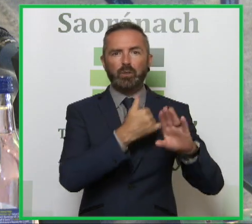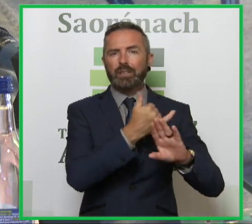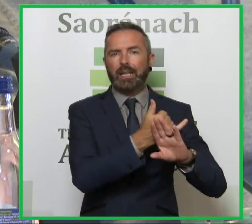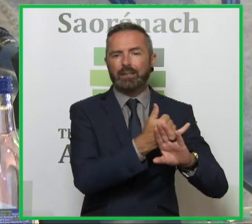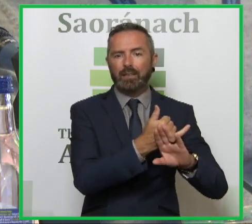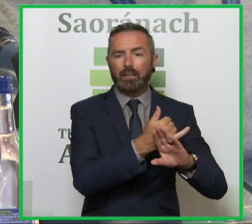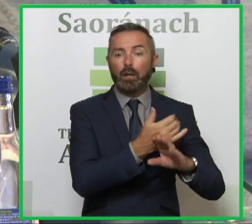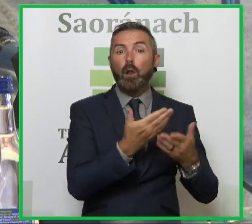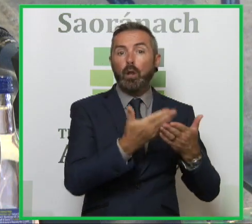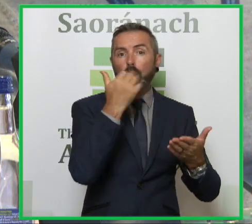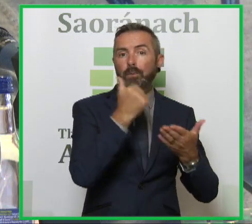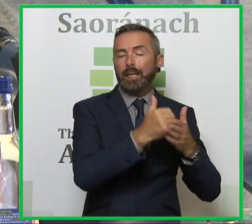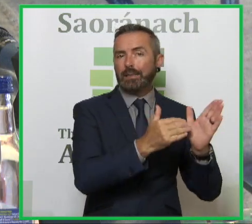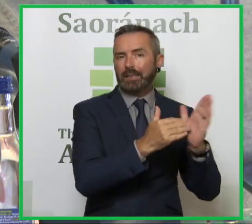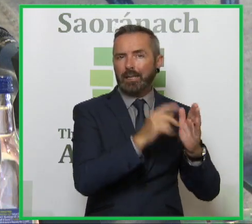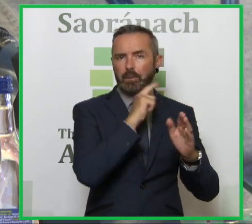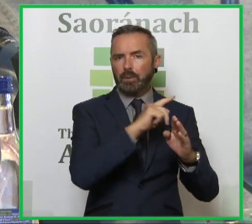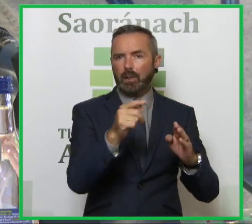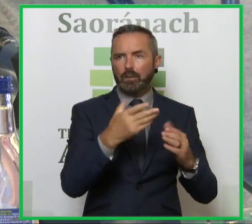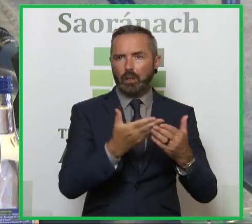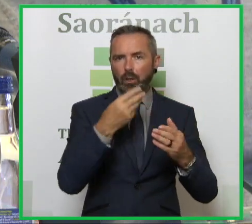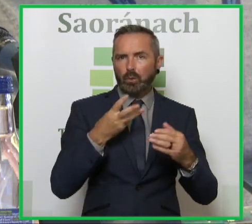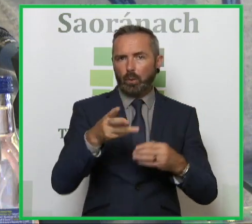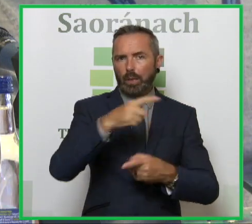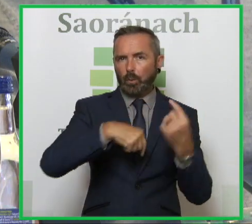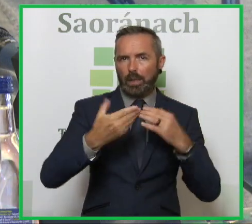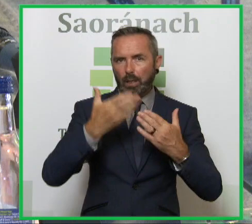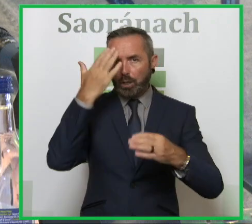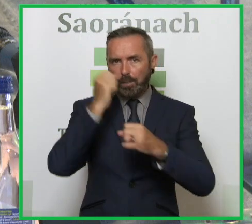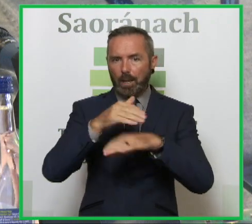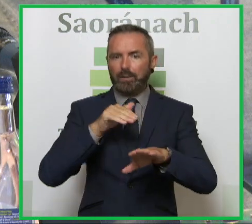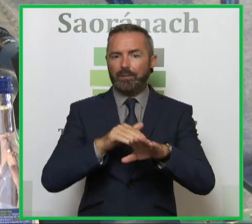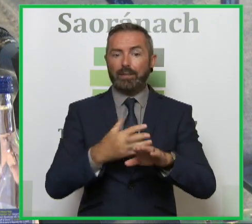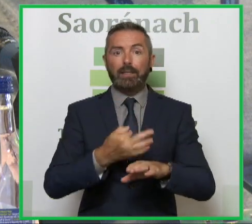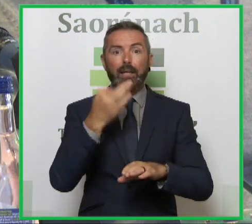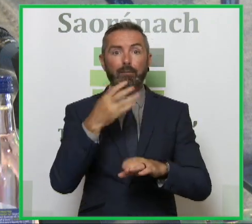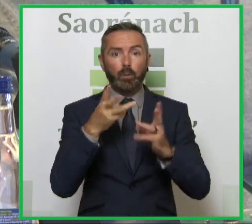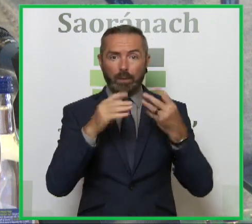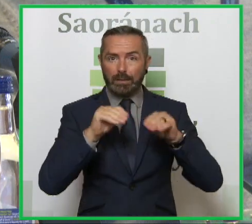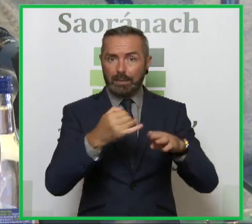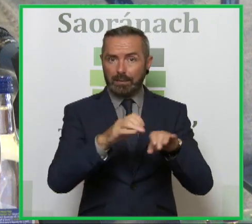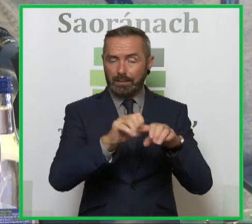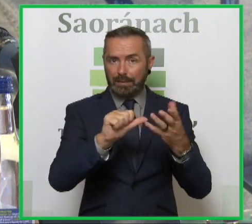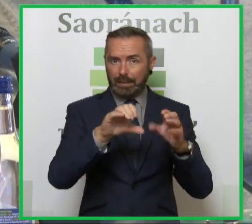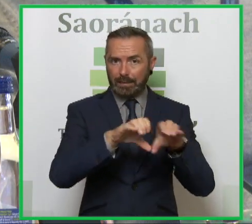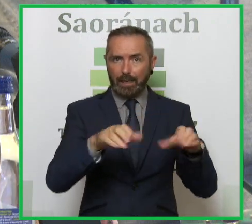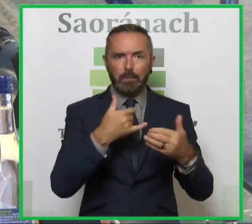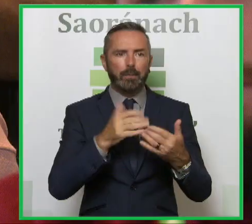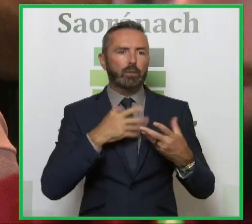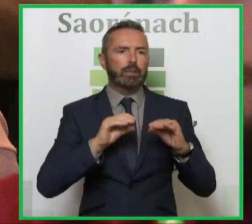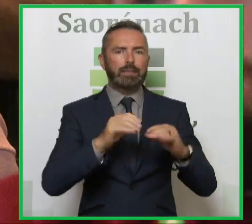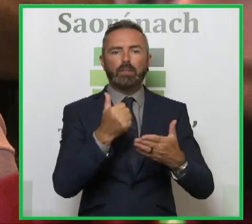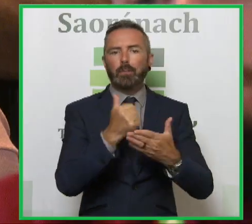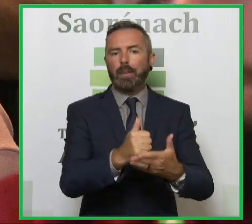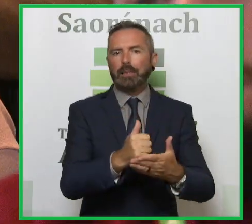learn the basics, but not to learn like what could happen and the effects. But I think if you were to teach it, just teach them like the